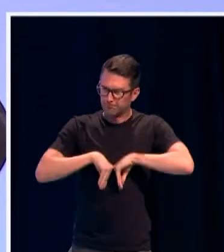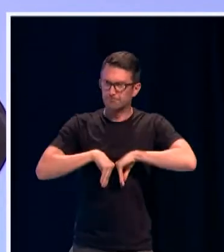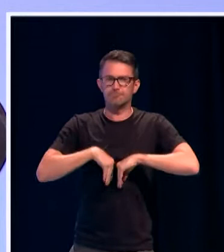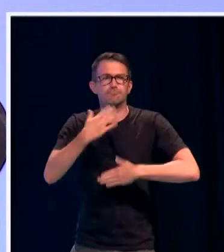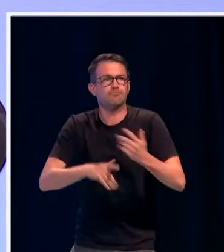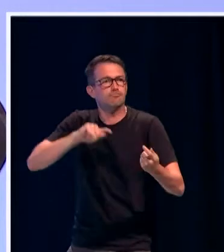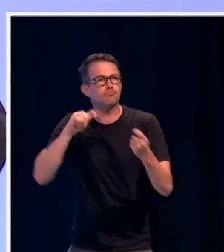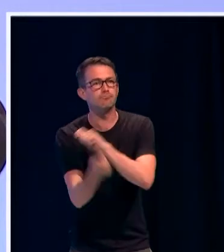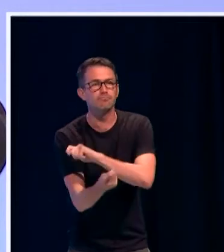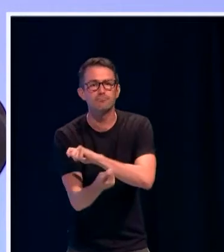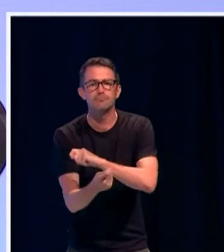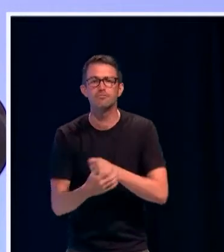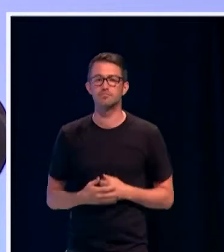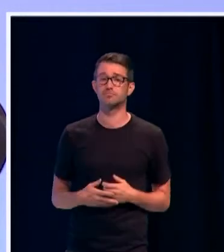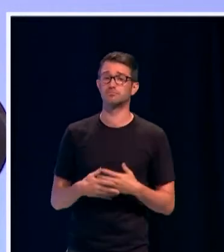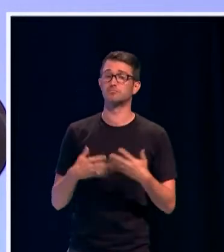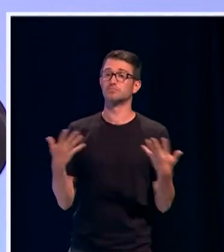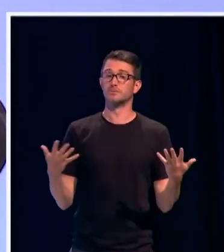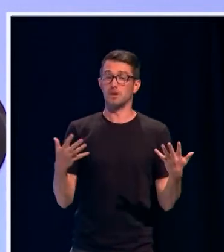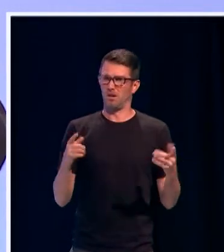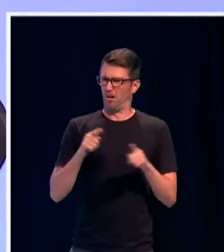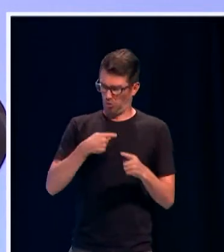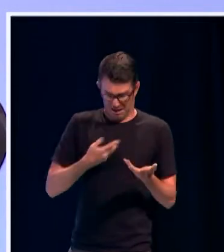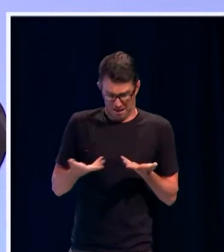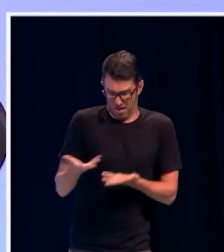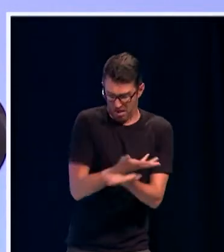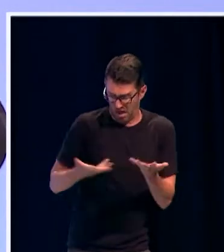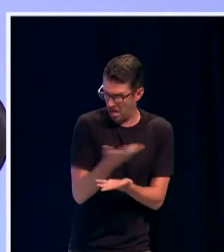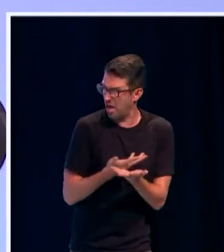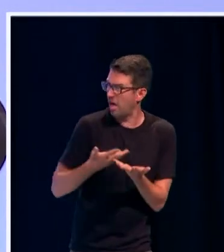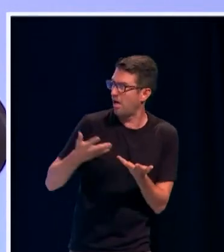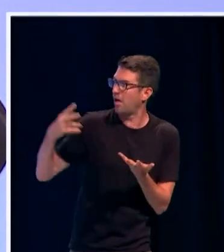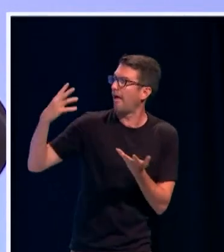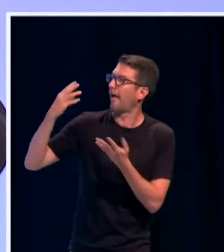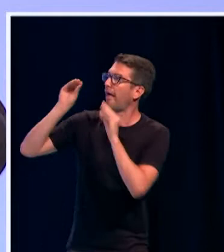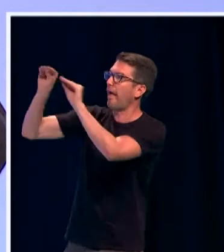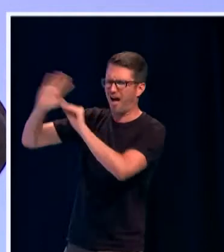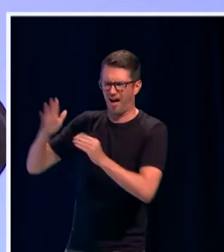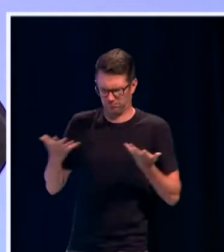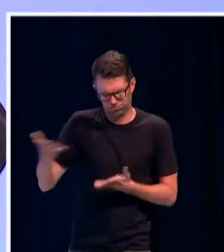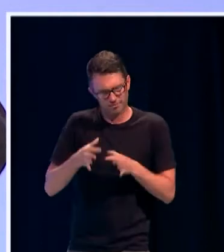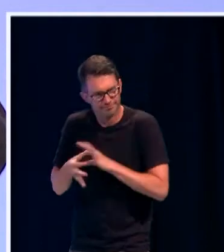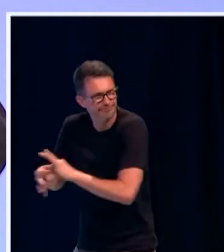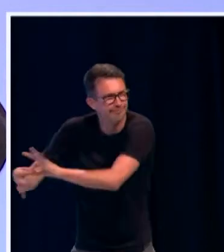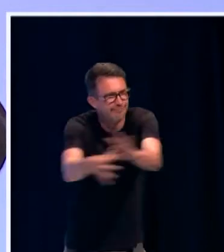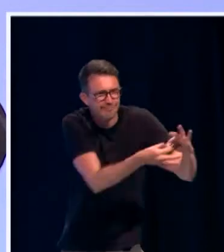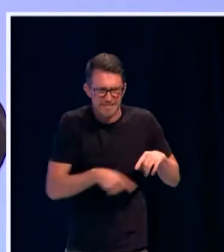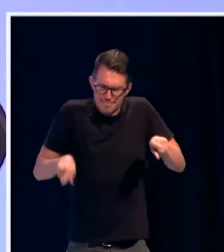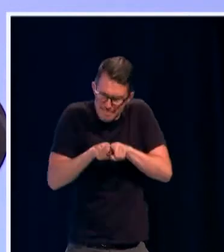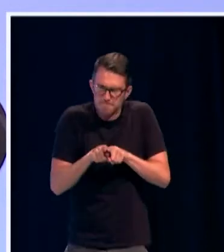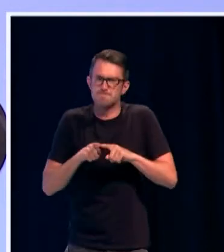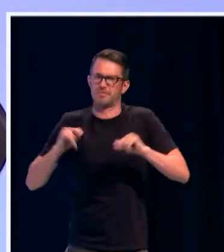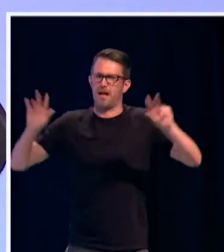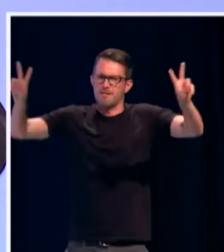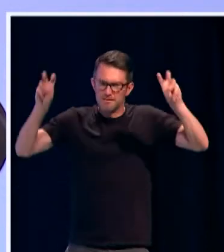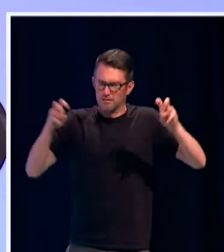without us. I hope that these very brief examples that I've actually provided are of interest and relevance to the forum participants,